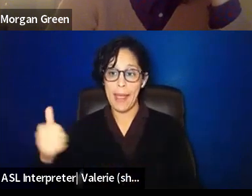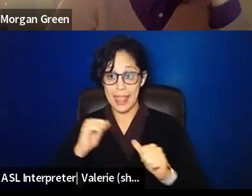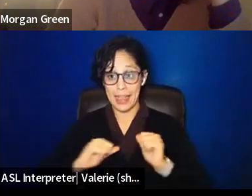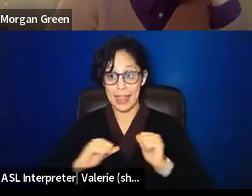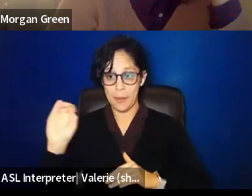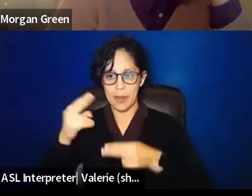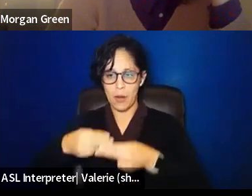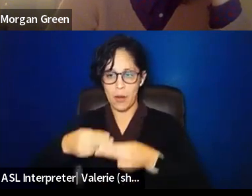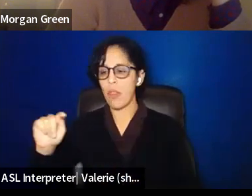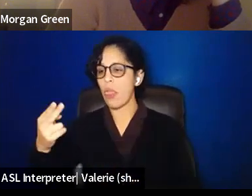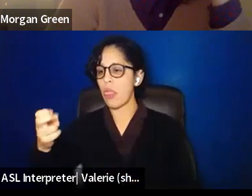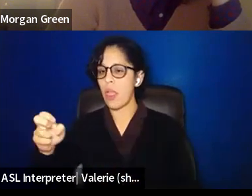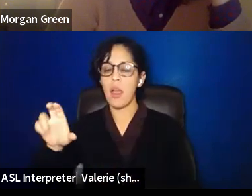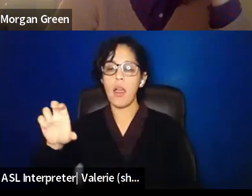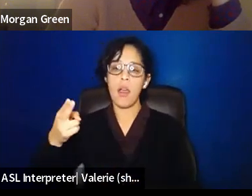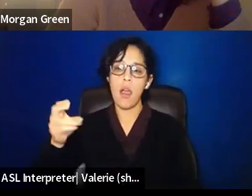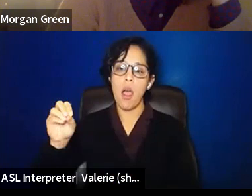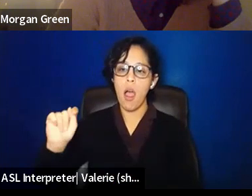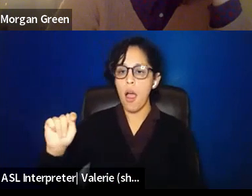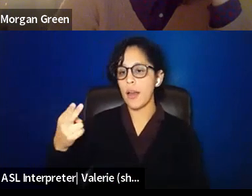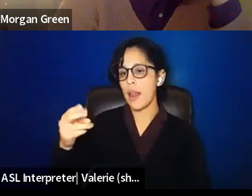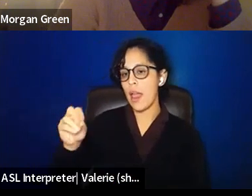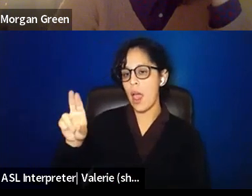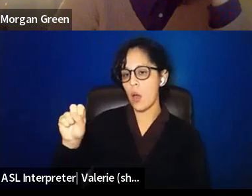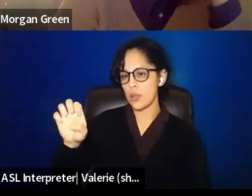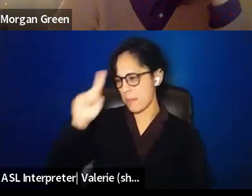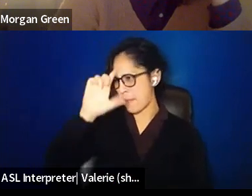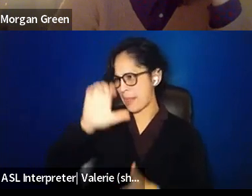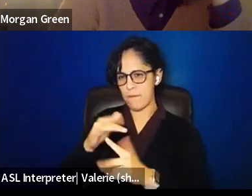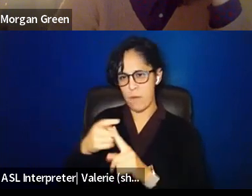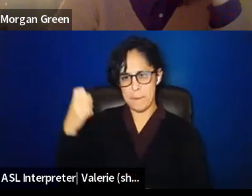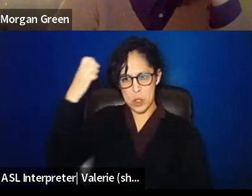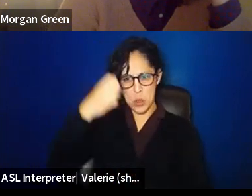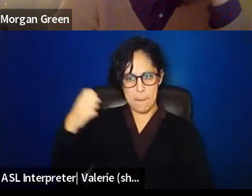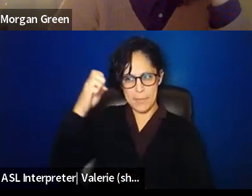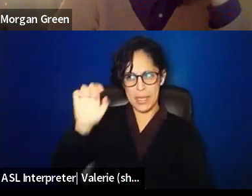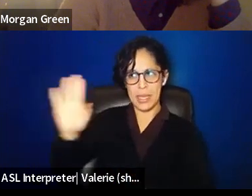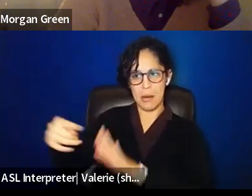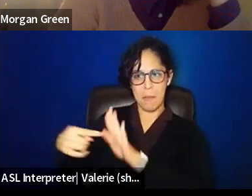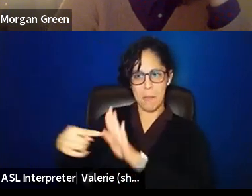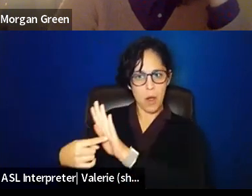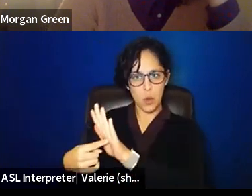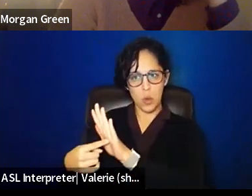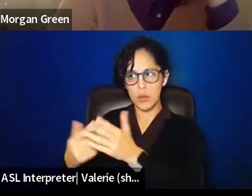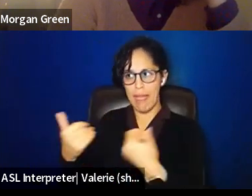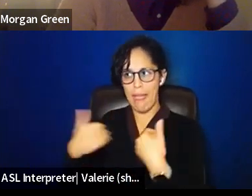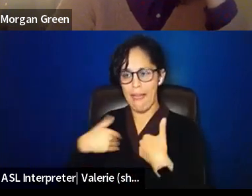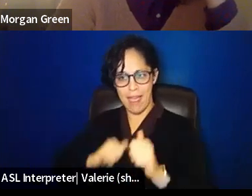I think this is based on European models, some European theaters that have acting companies as part of